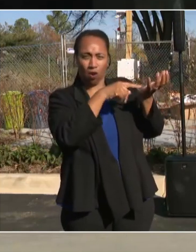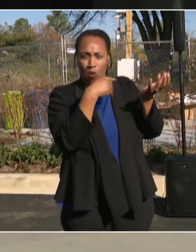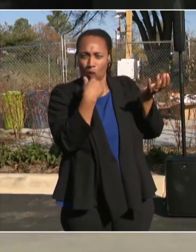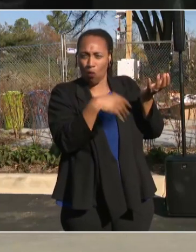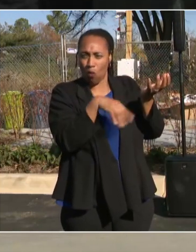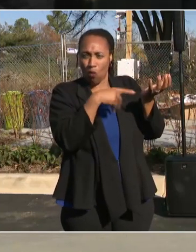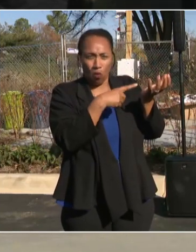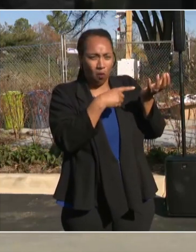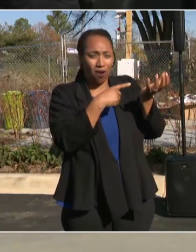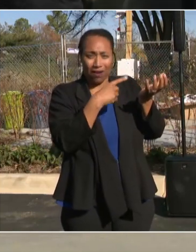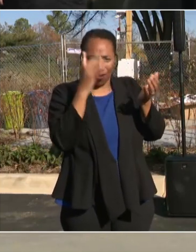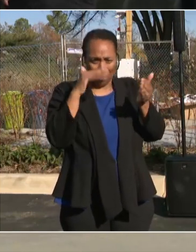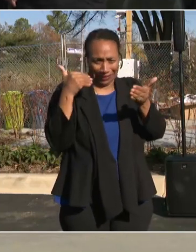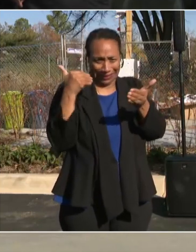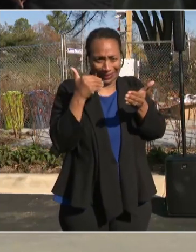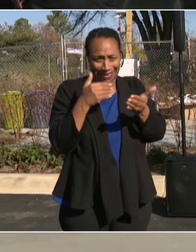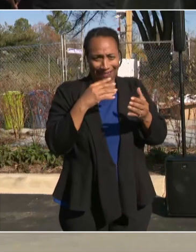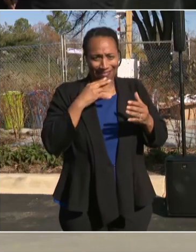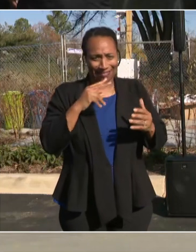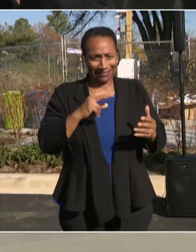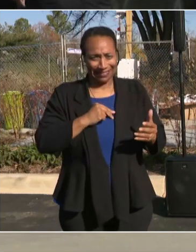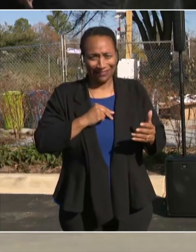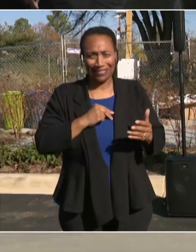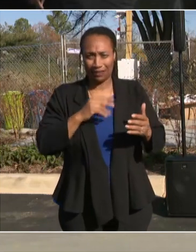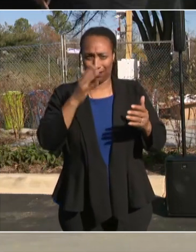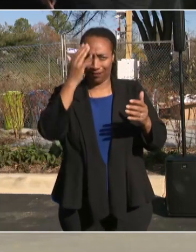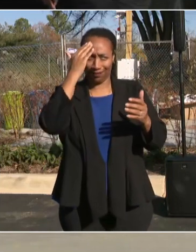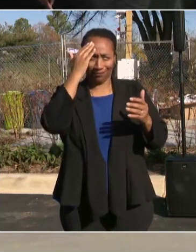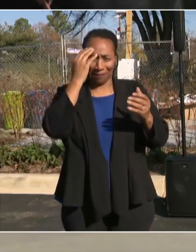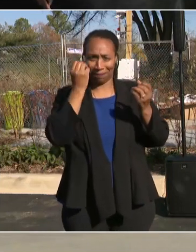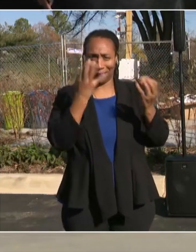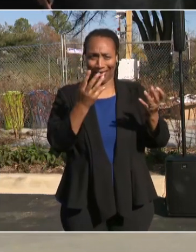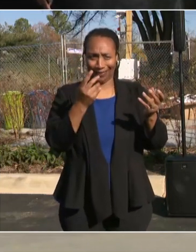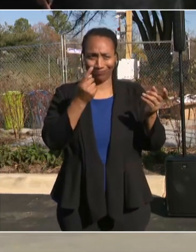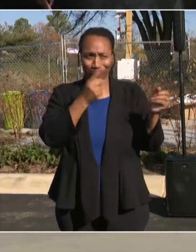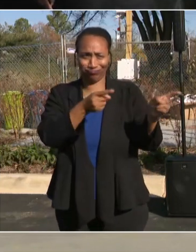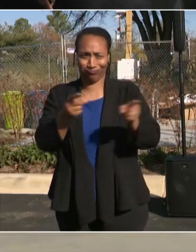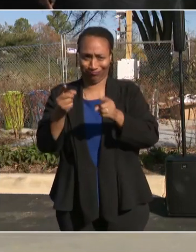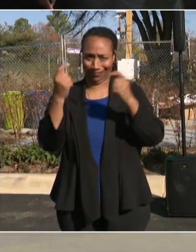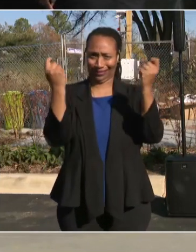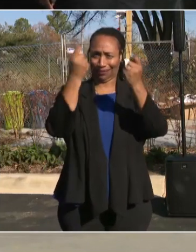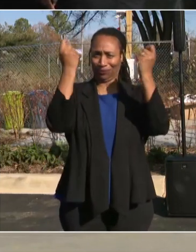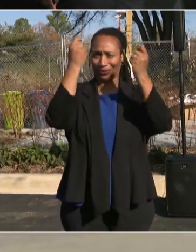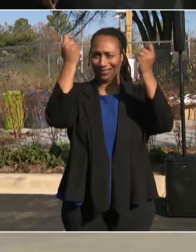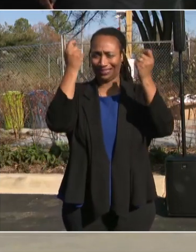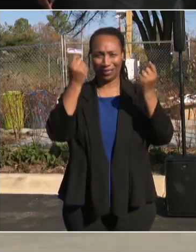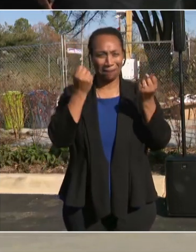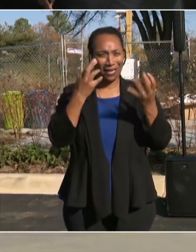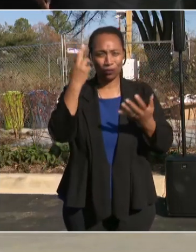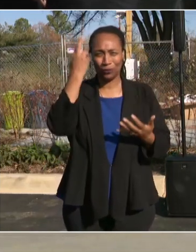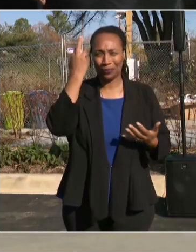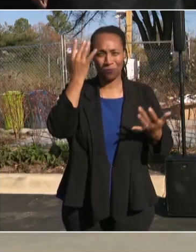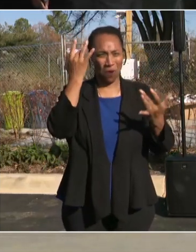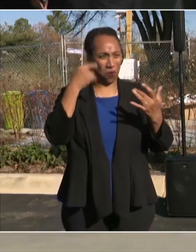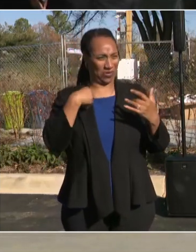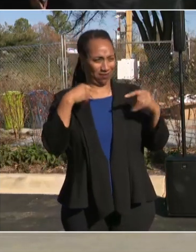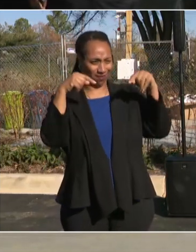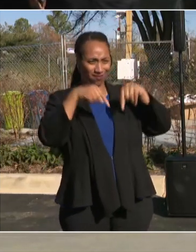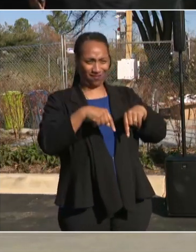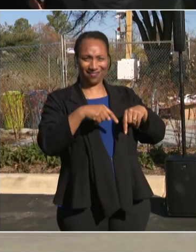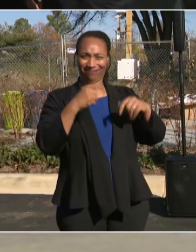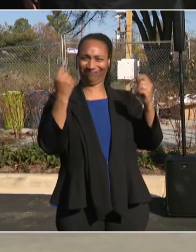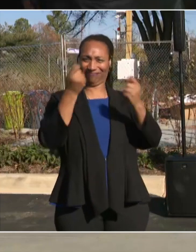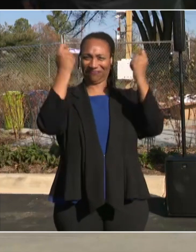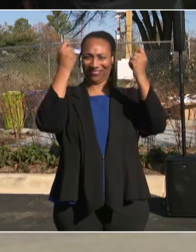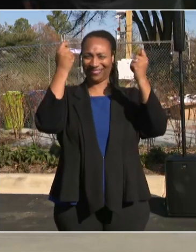have a lot of reasons to lock arms, too. We have a lot of reasons to work even harder, don't we? We have a